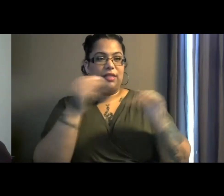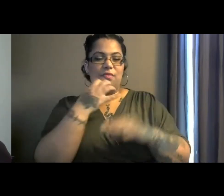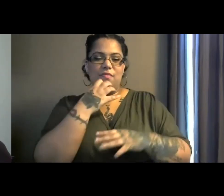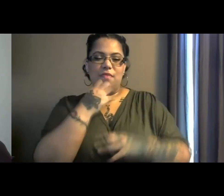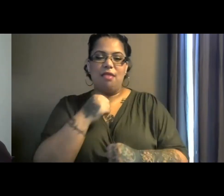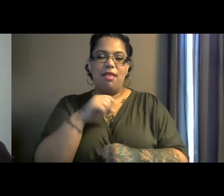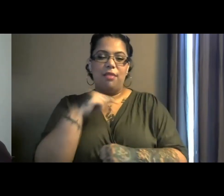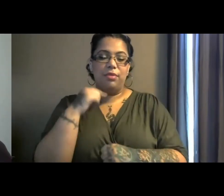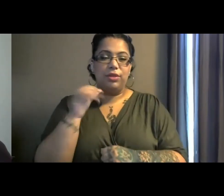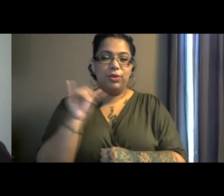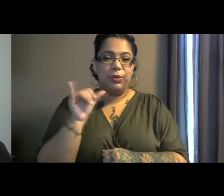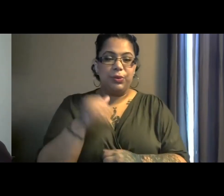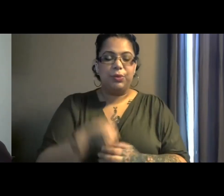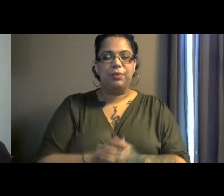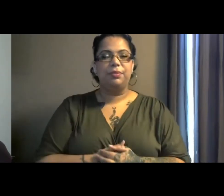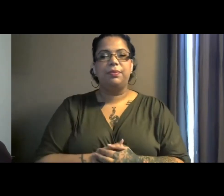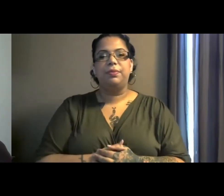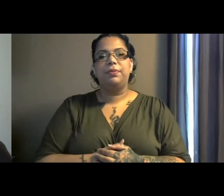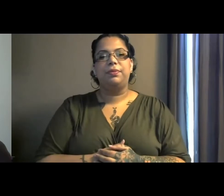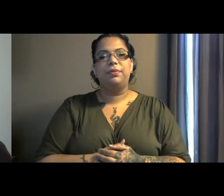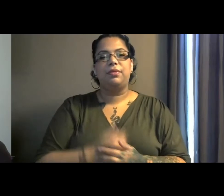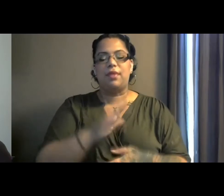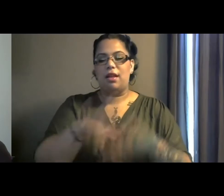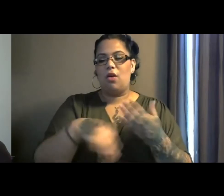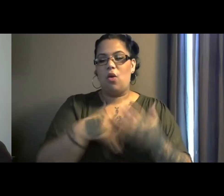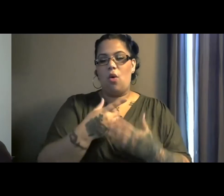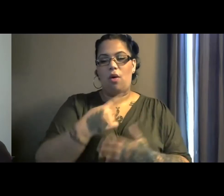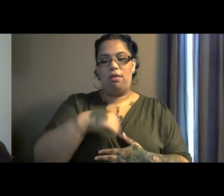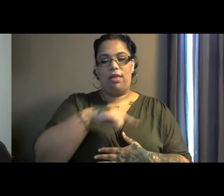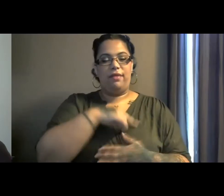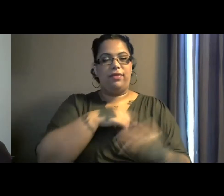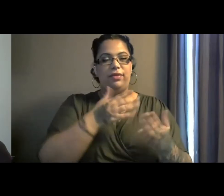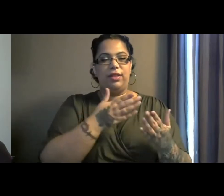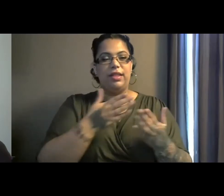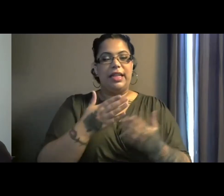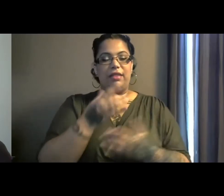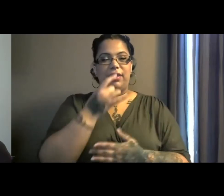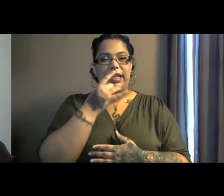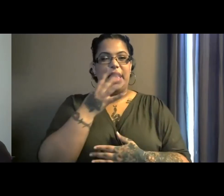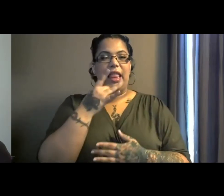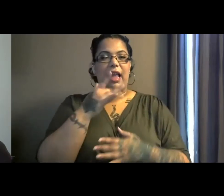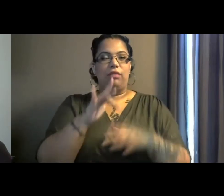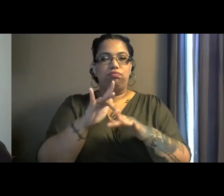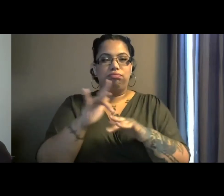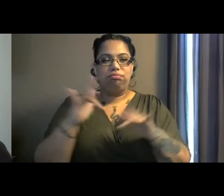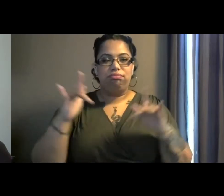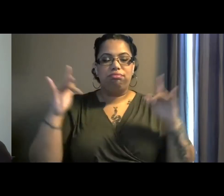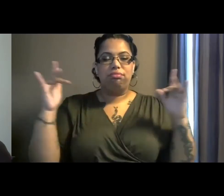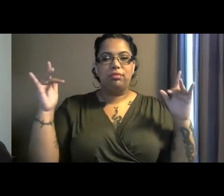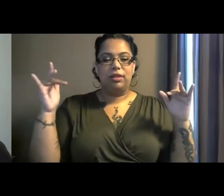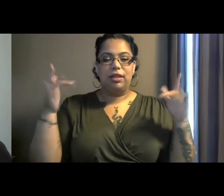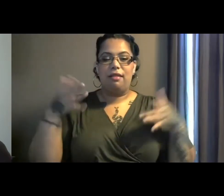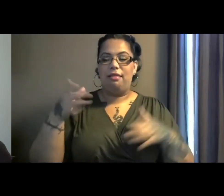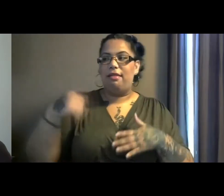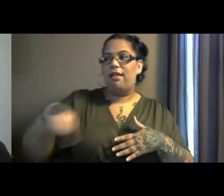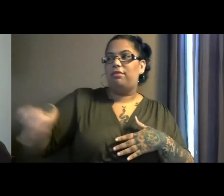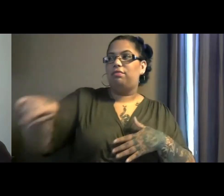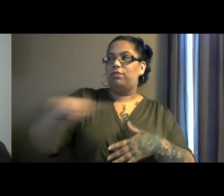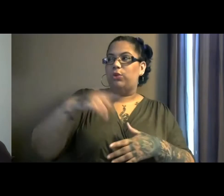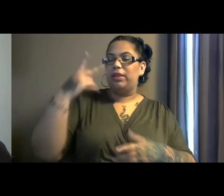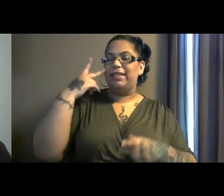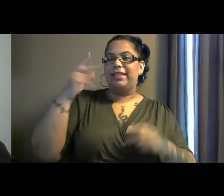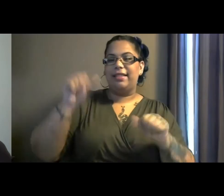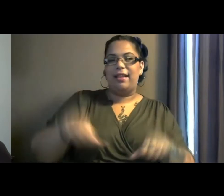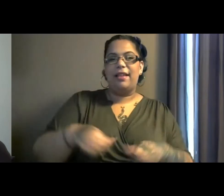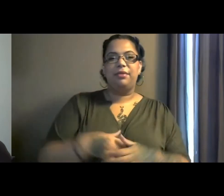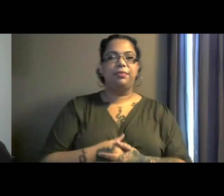And each one of us carries a light so bright and allows the rest of the world to see. For this, I'm grateful and